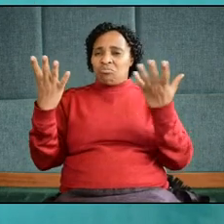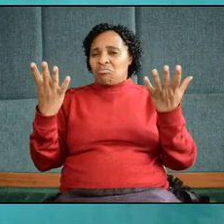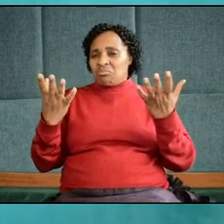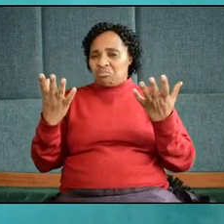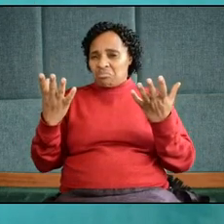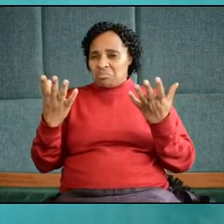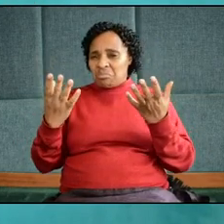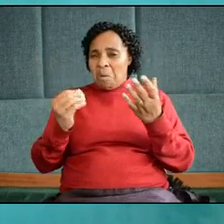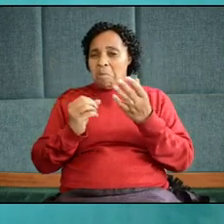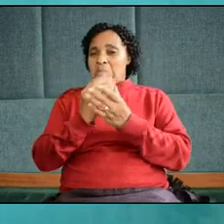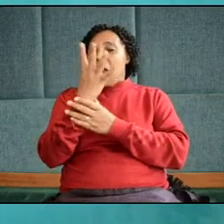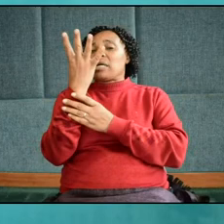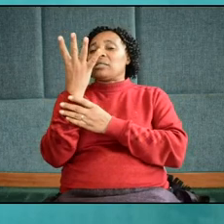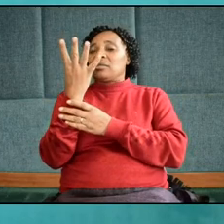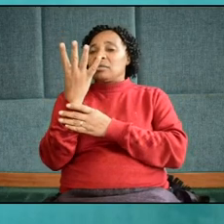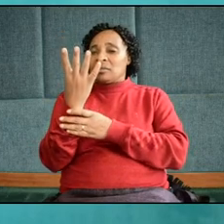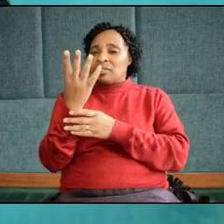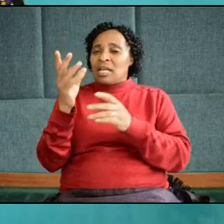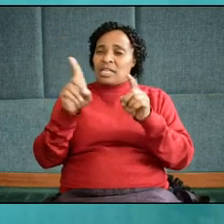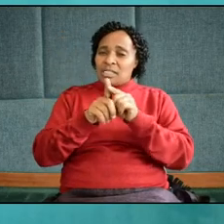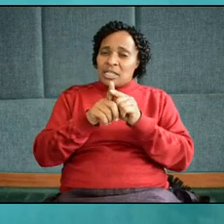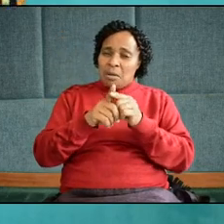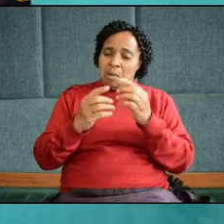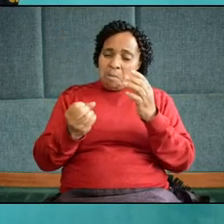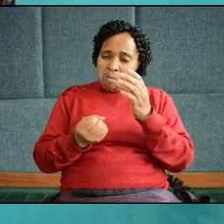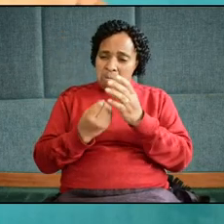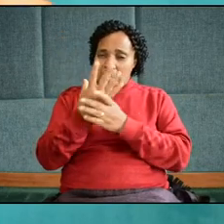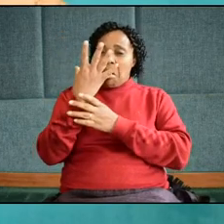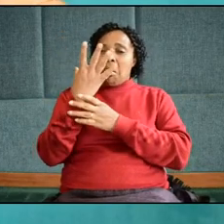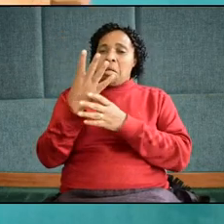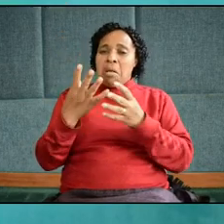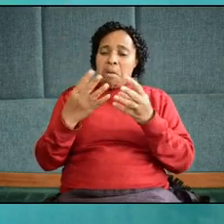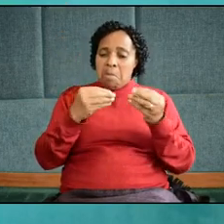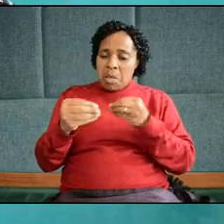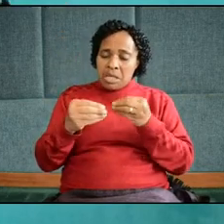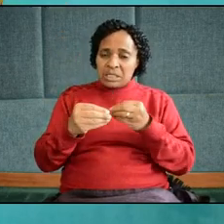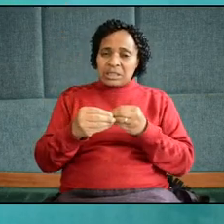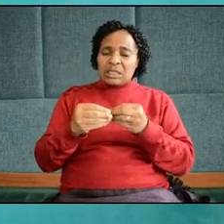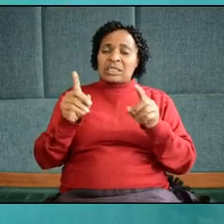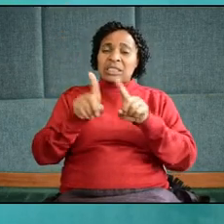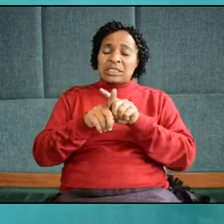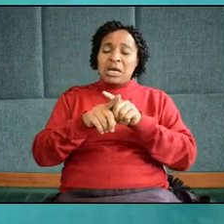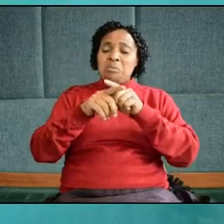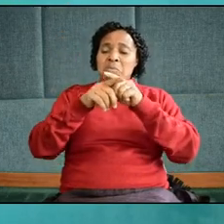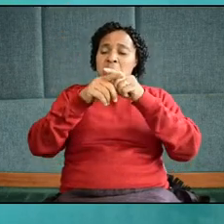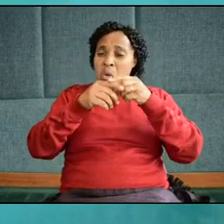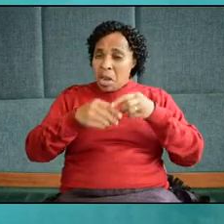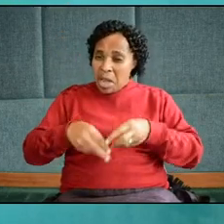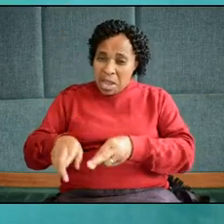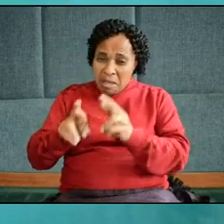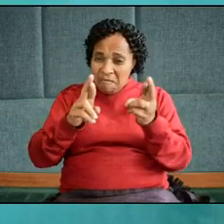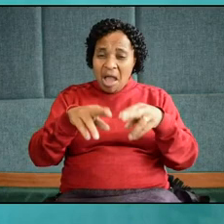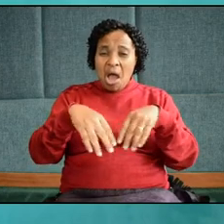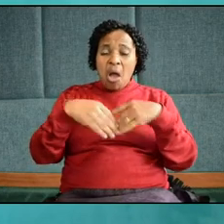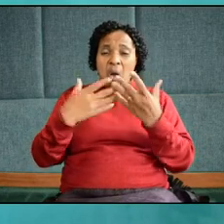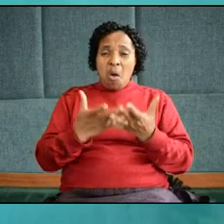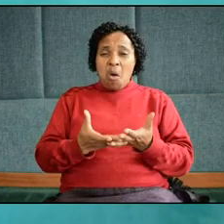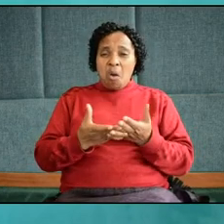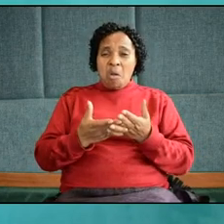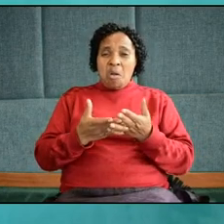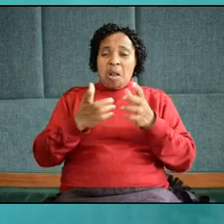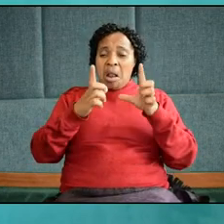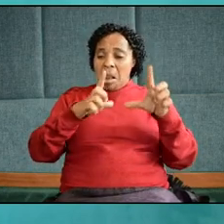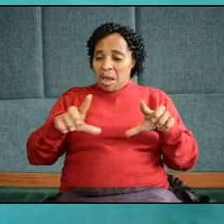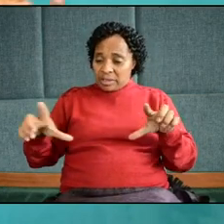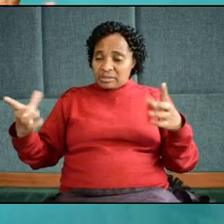that's not right. You should not be throwing plastic at plants. If you throw it into the sea or into a lake, I think you'll end up killing